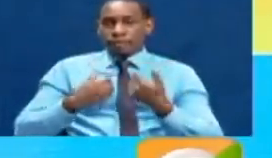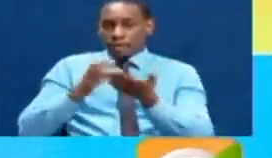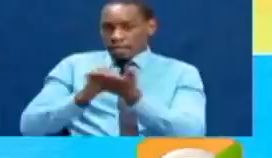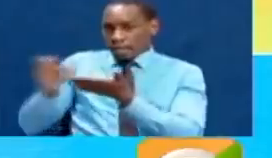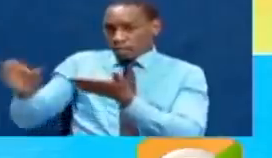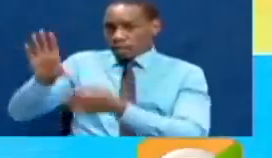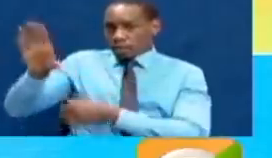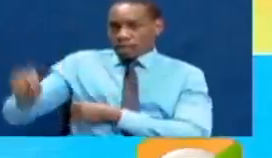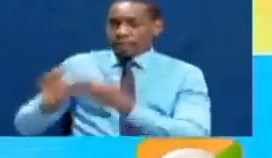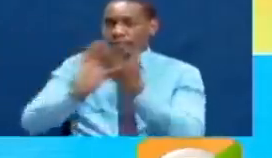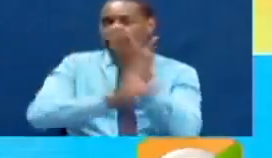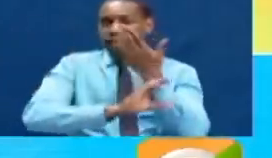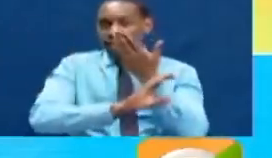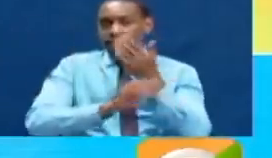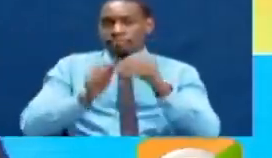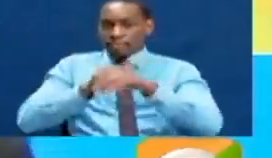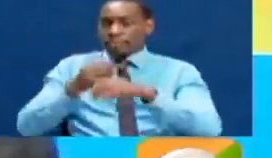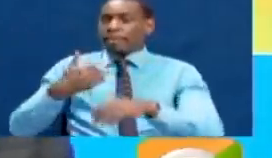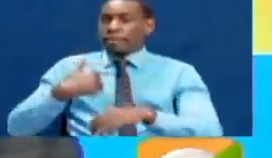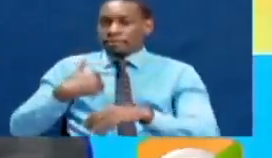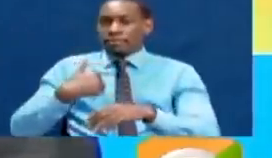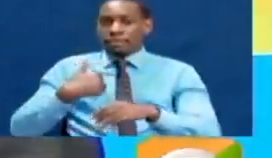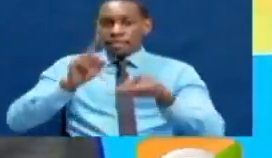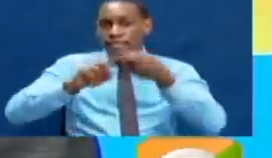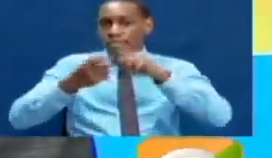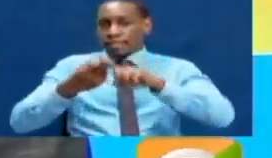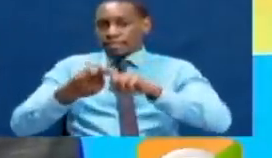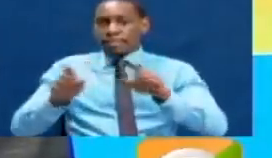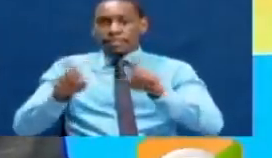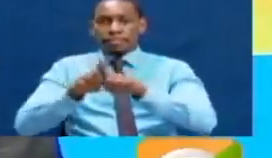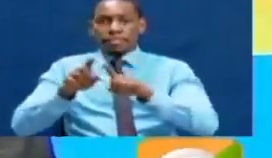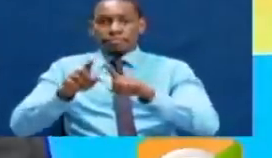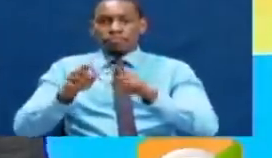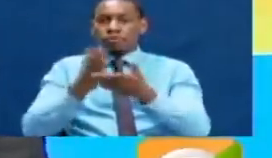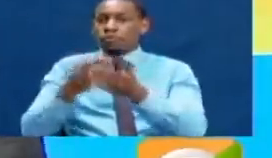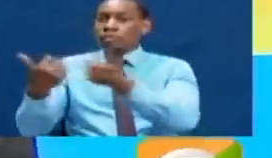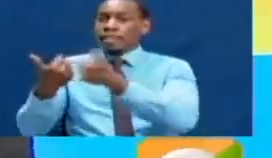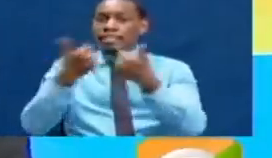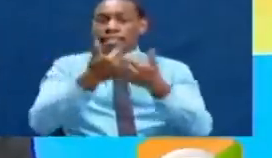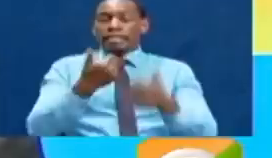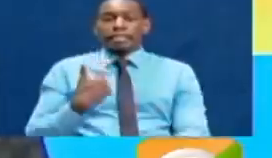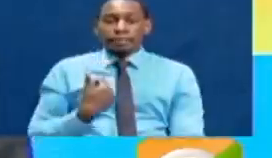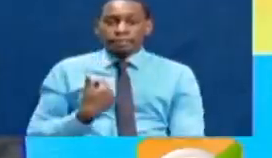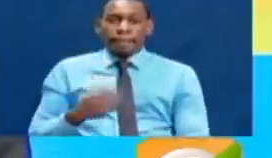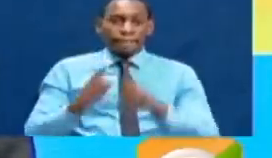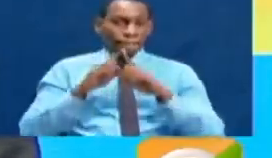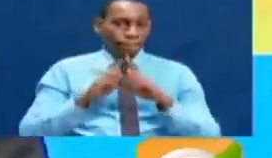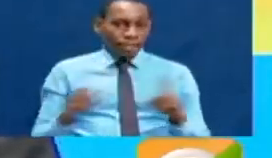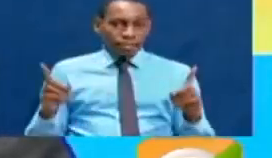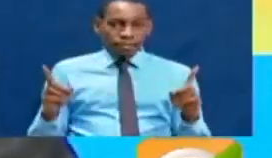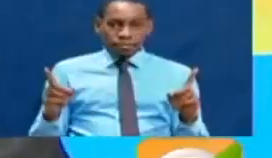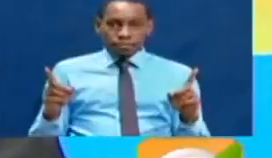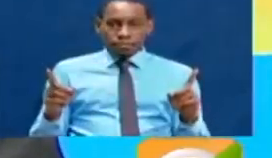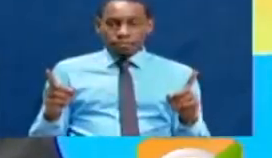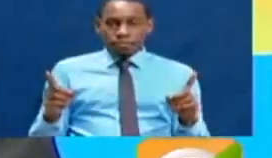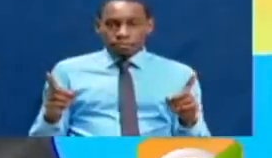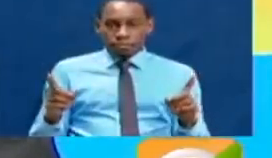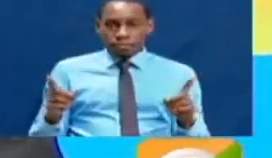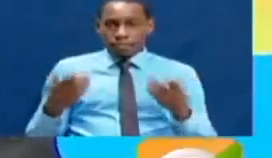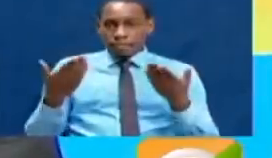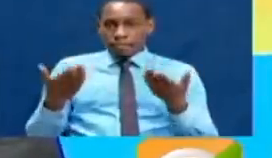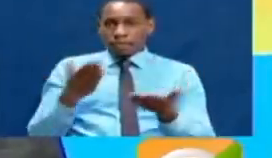to African countries over a period of time. And so these are some of the constraints. But even these are